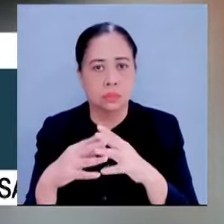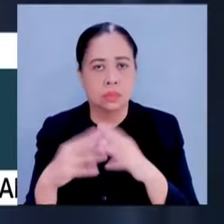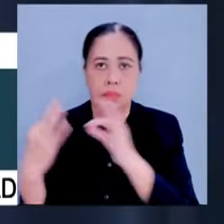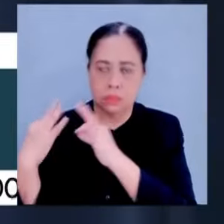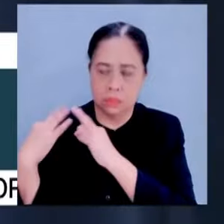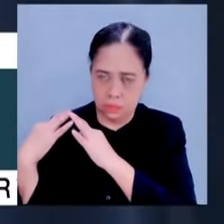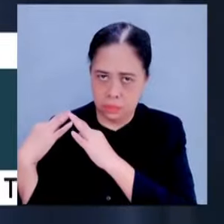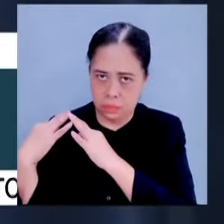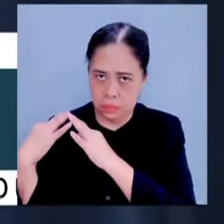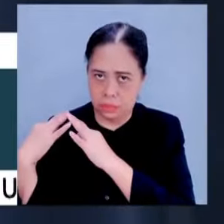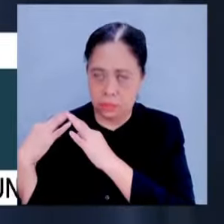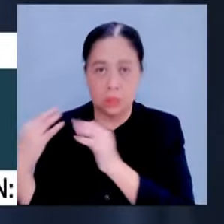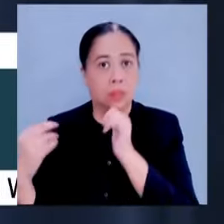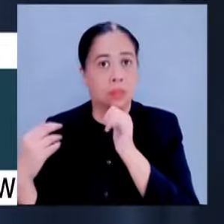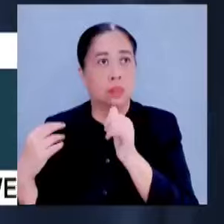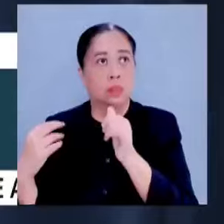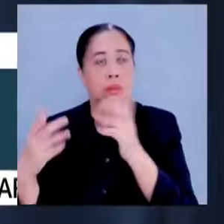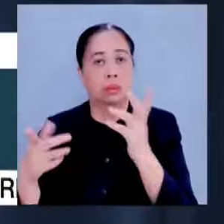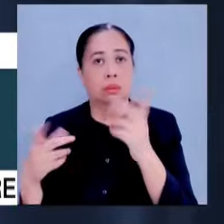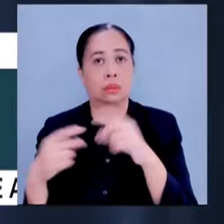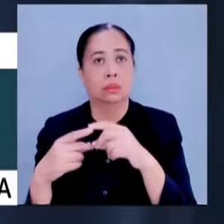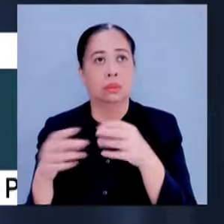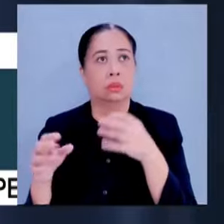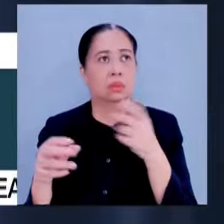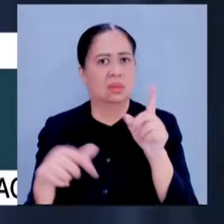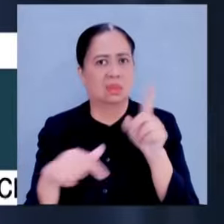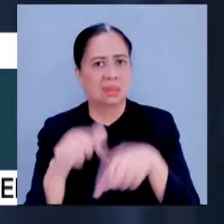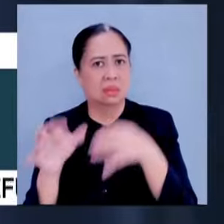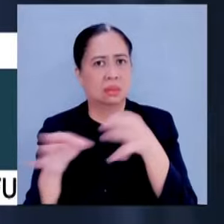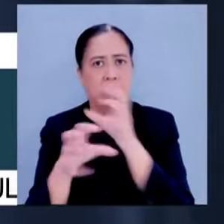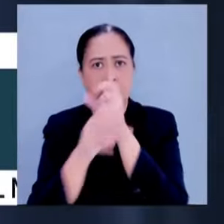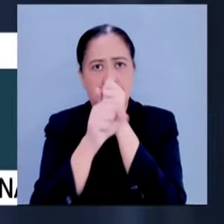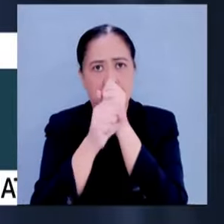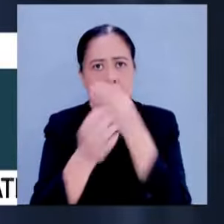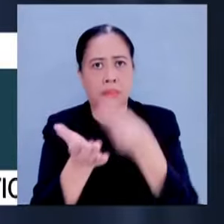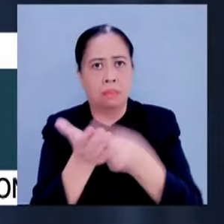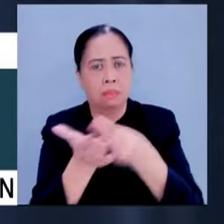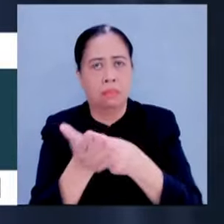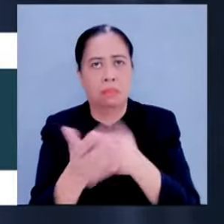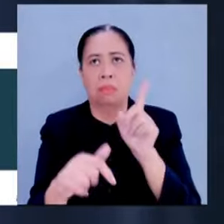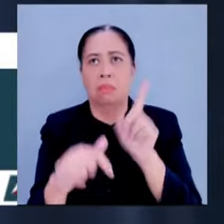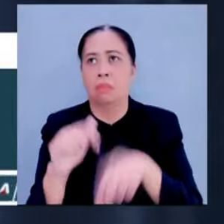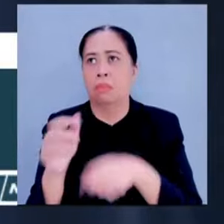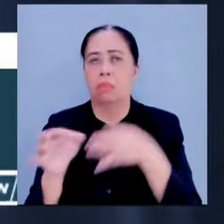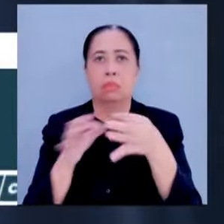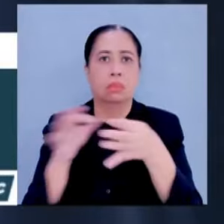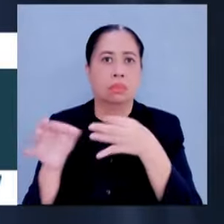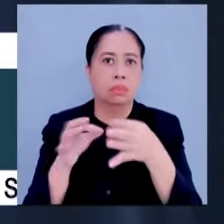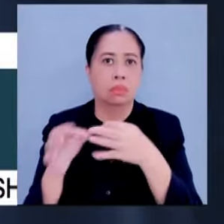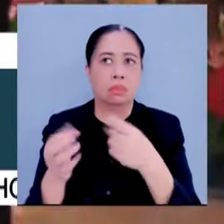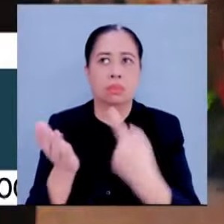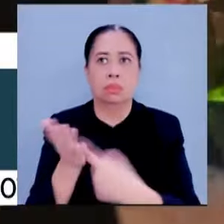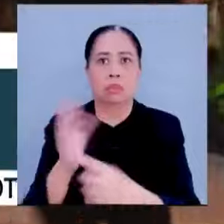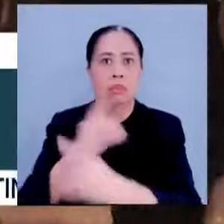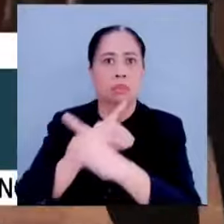accountable. Not being able to explain confidential funds, not being able to